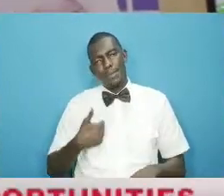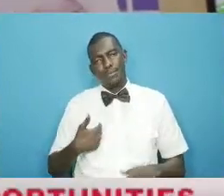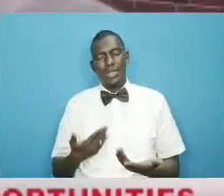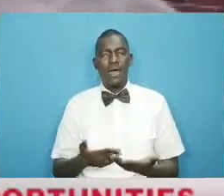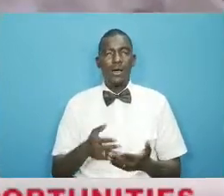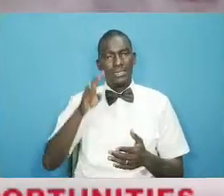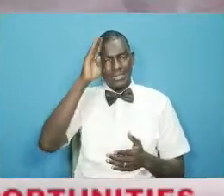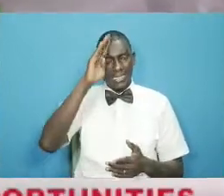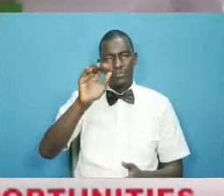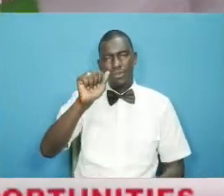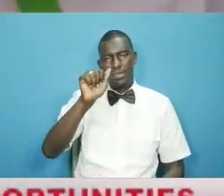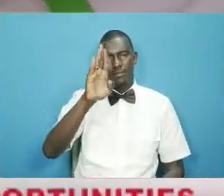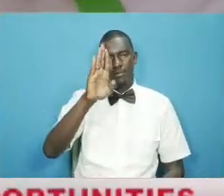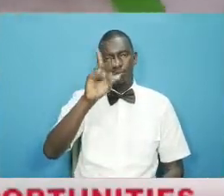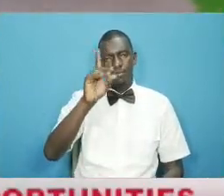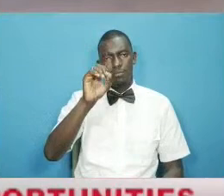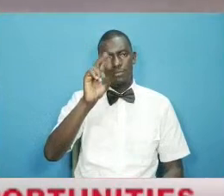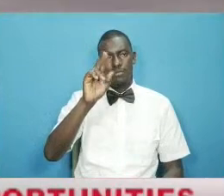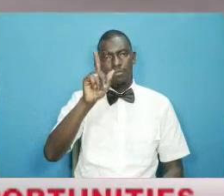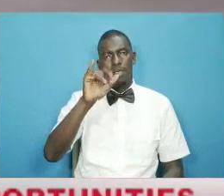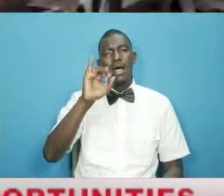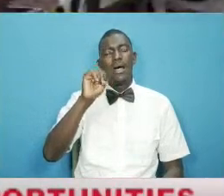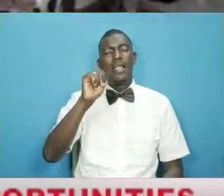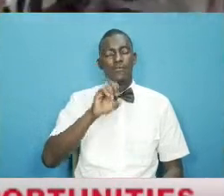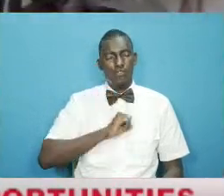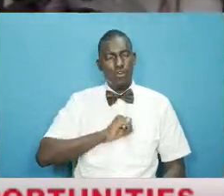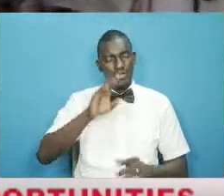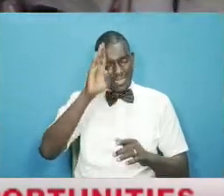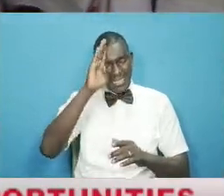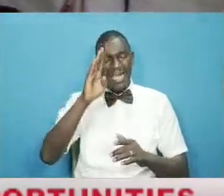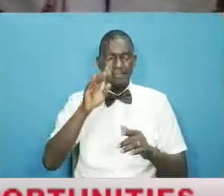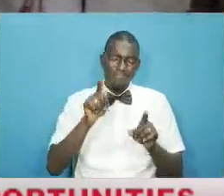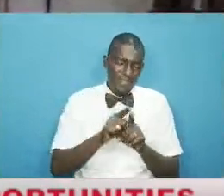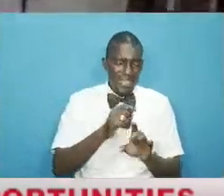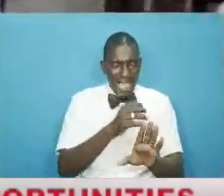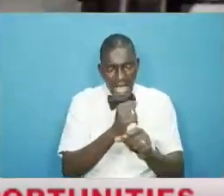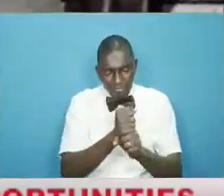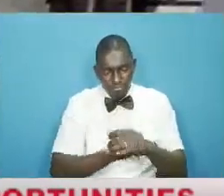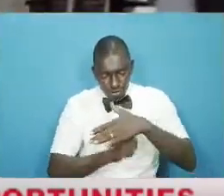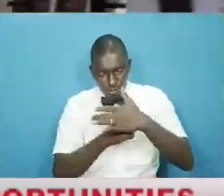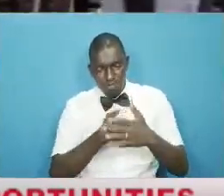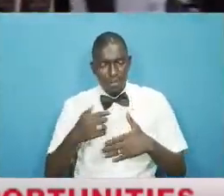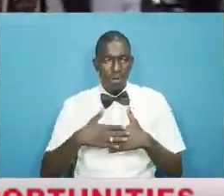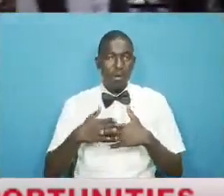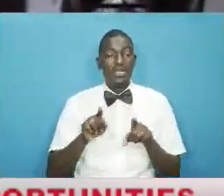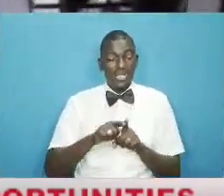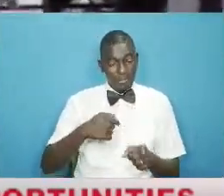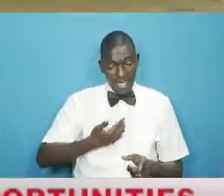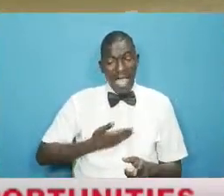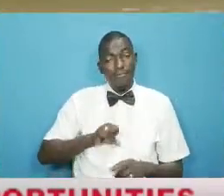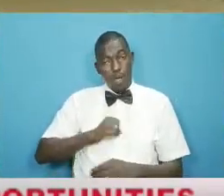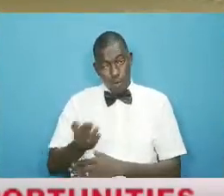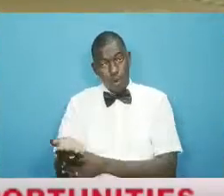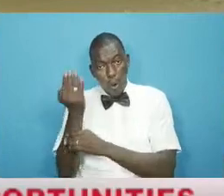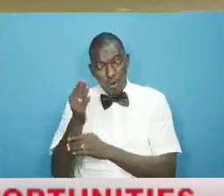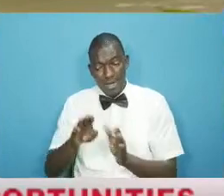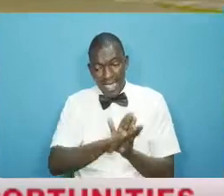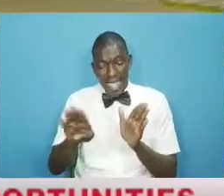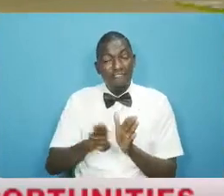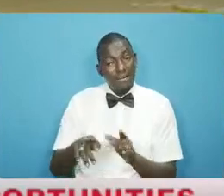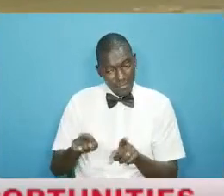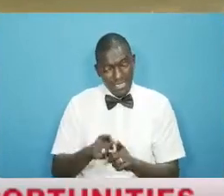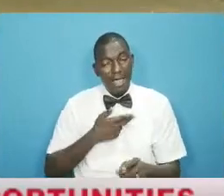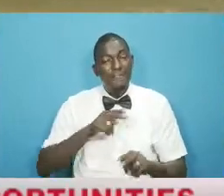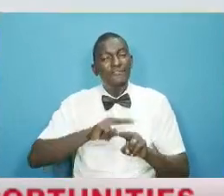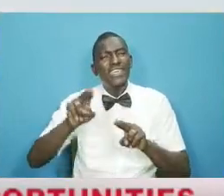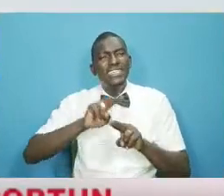Thanks to Abdullah for his guidance and support. I also have my own farm where I grow vegetables. He is very passionate about farming. He